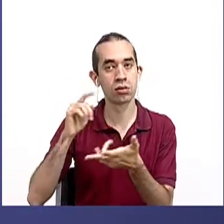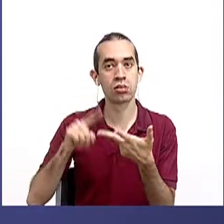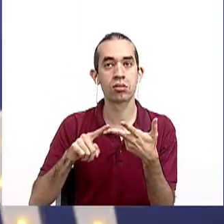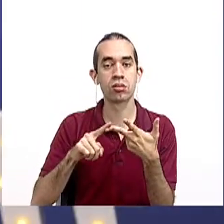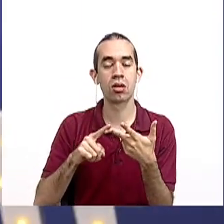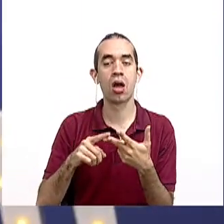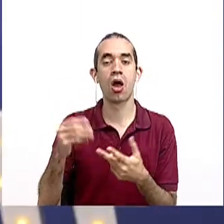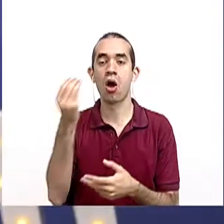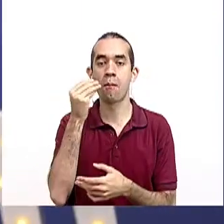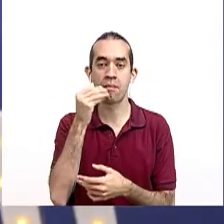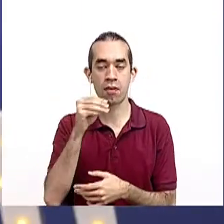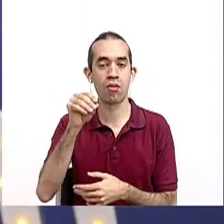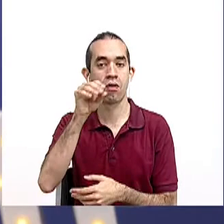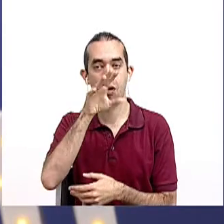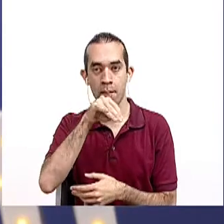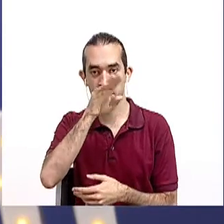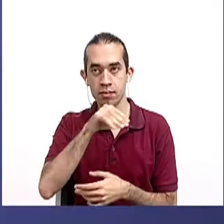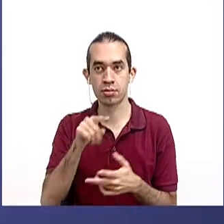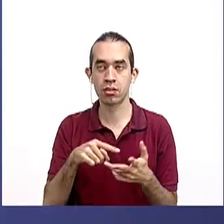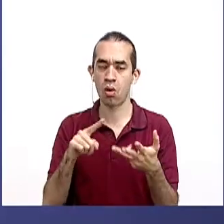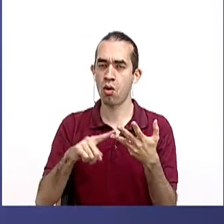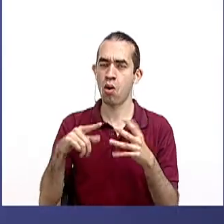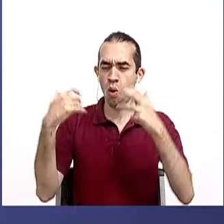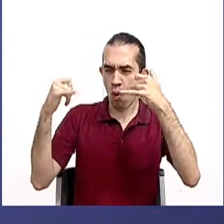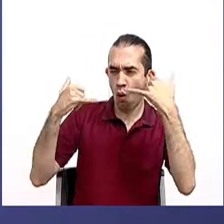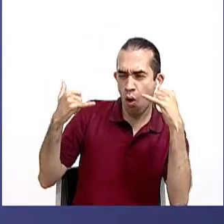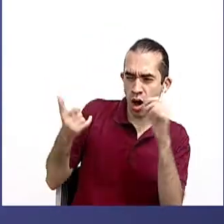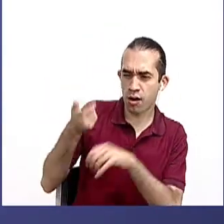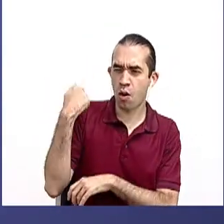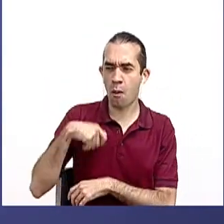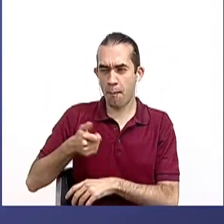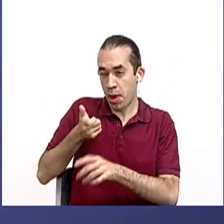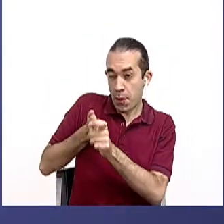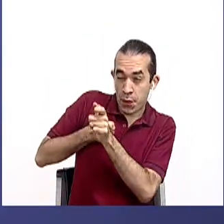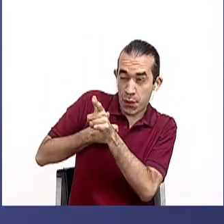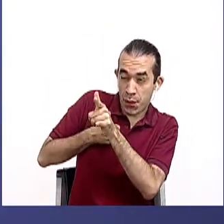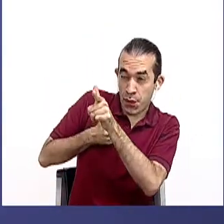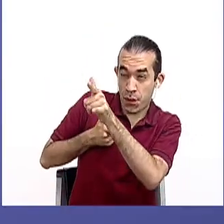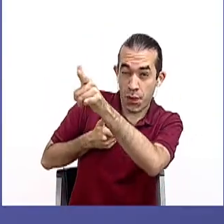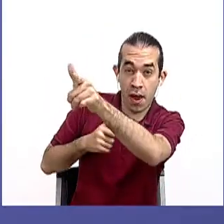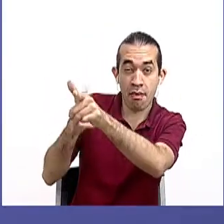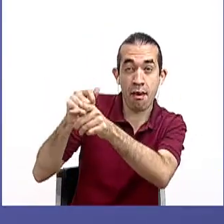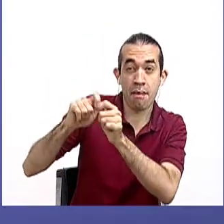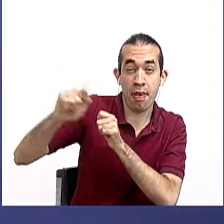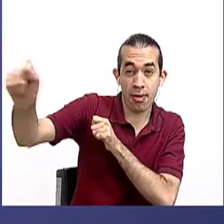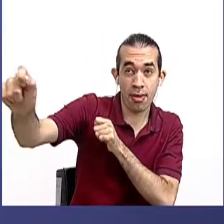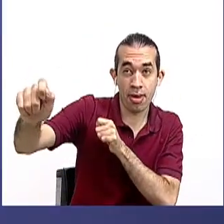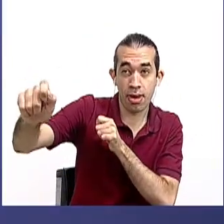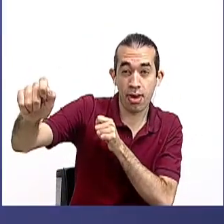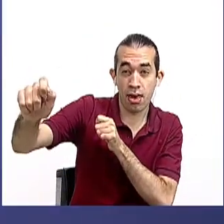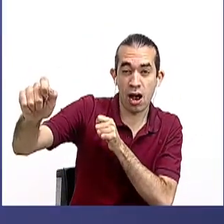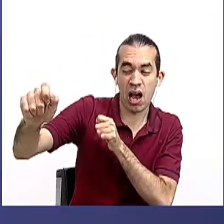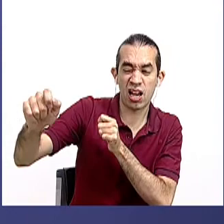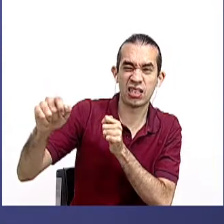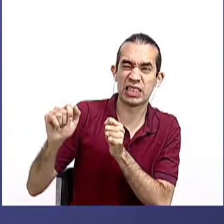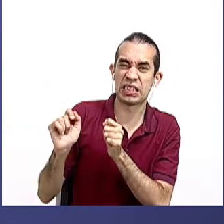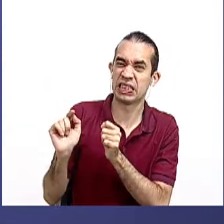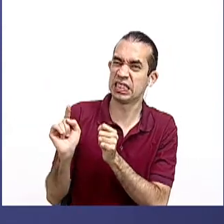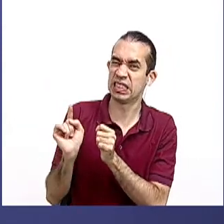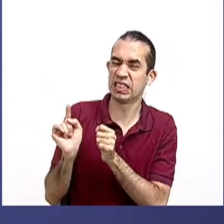food, a super awesome toy that squirts water from a distance of 10 meters. Well, maybe